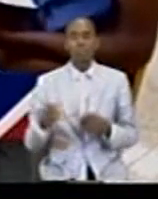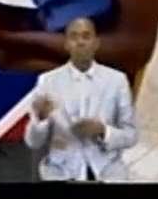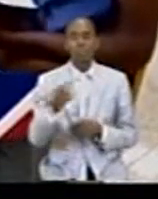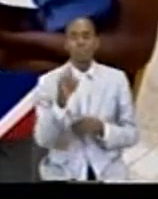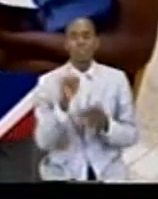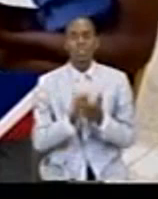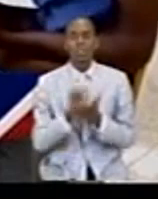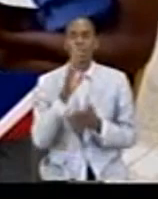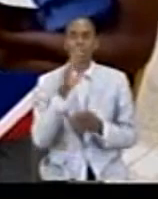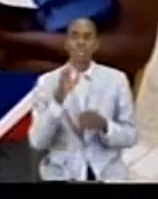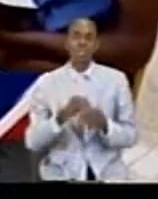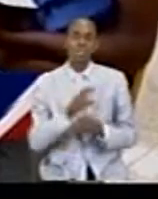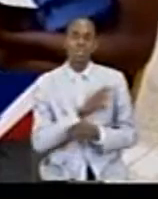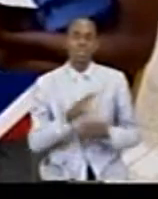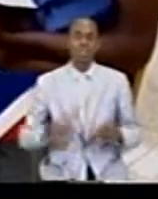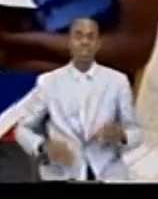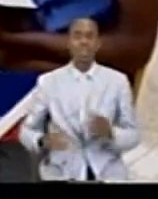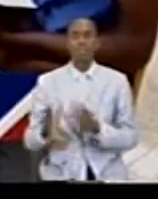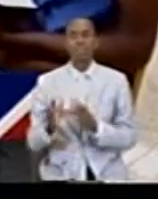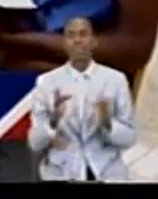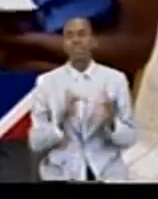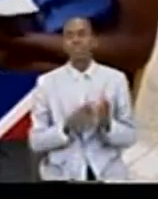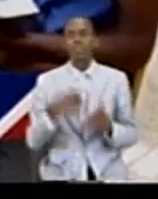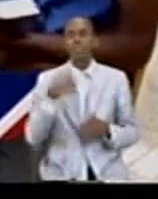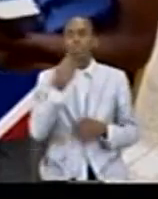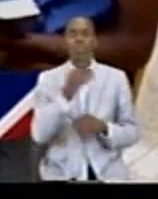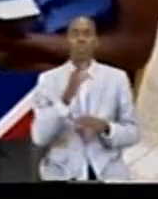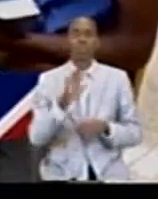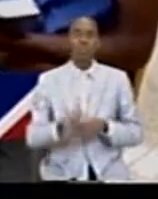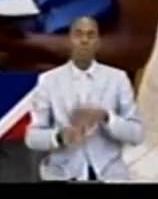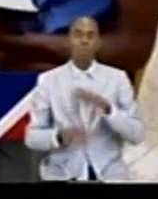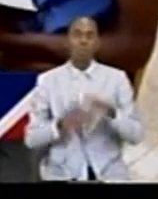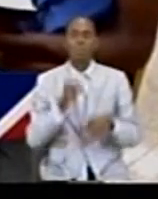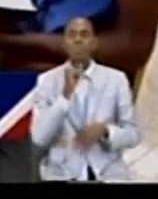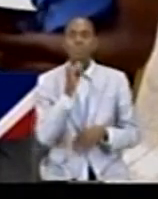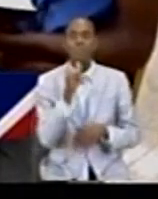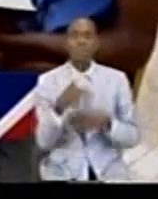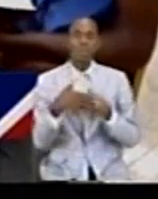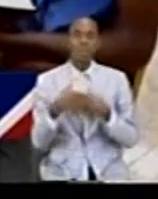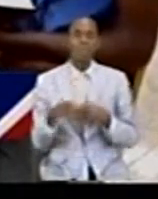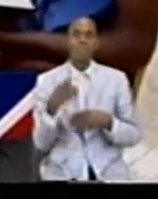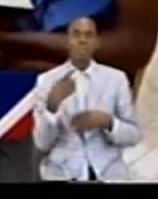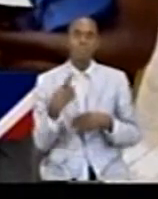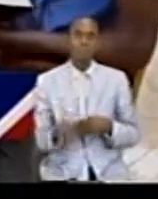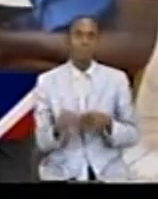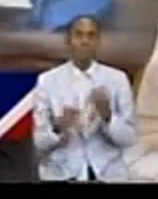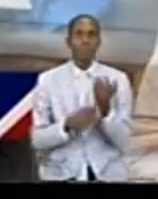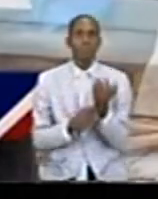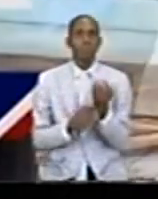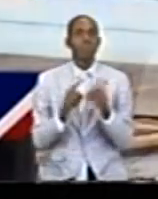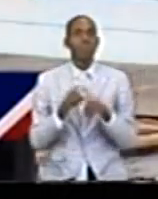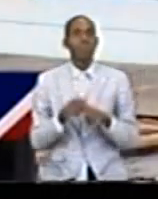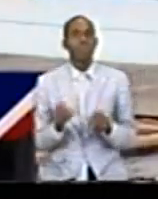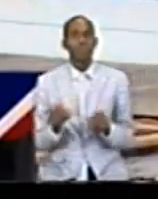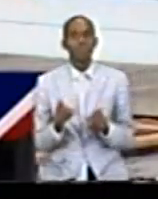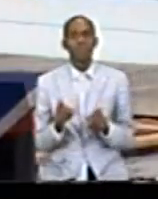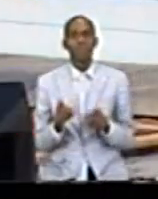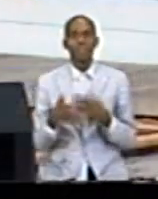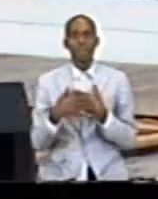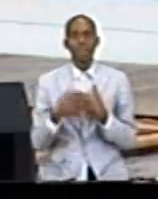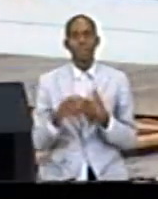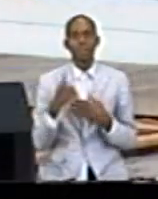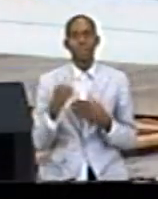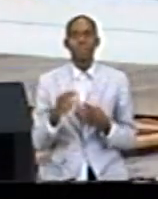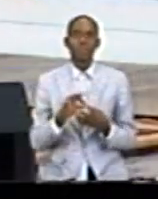in Christ Jesus, who walk not after the flesh, but after